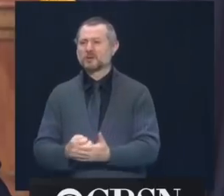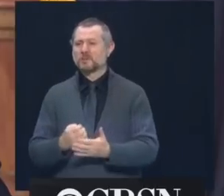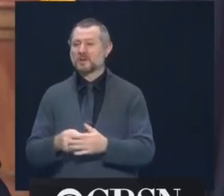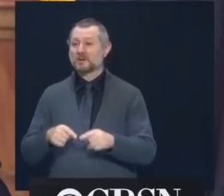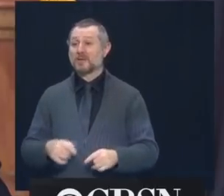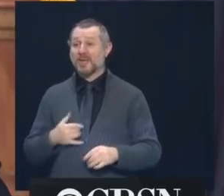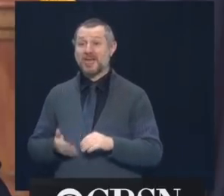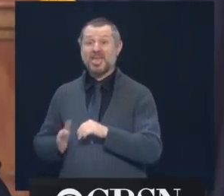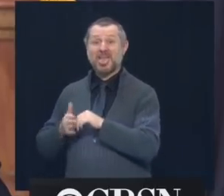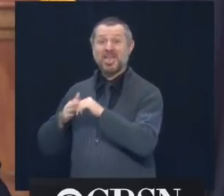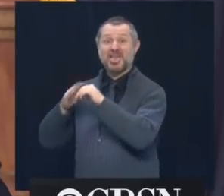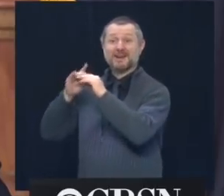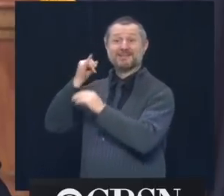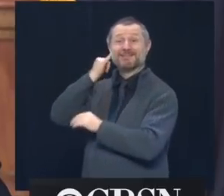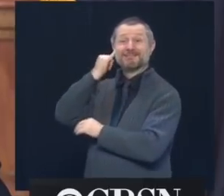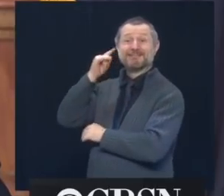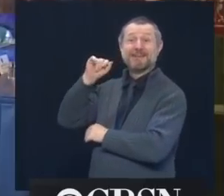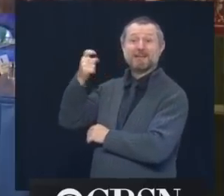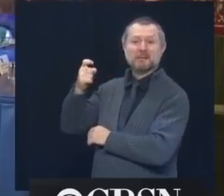from Washington.